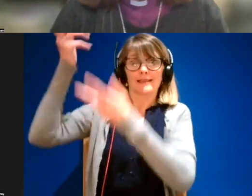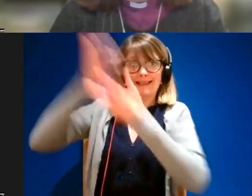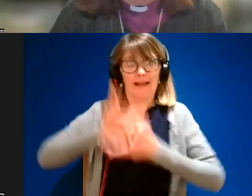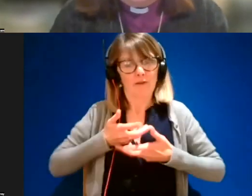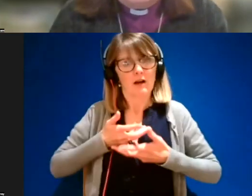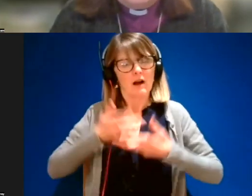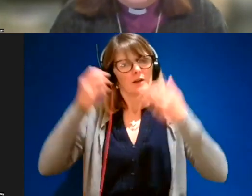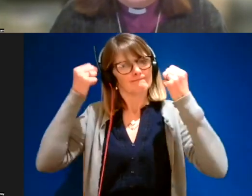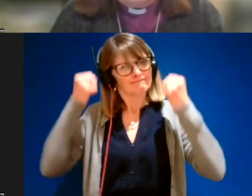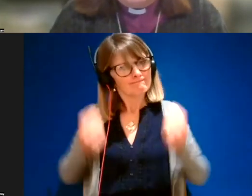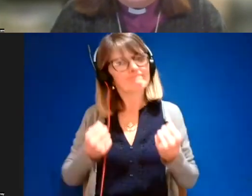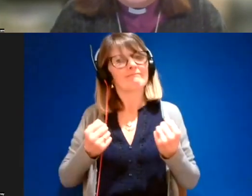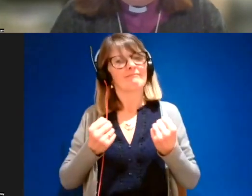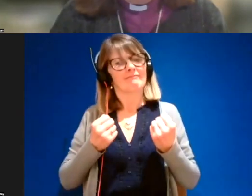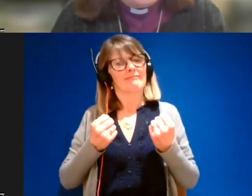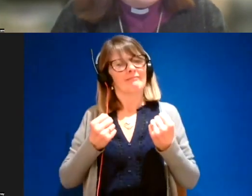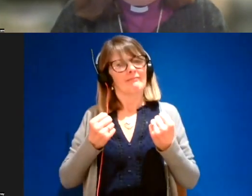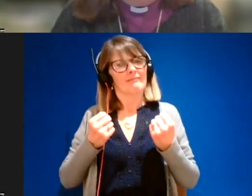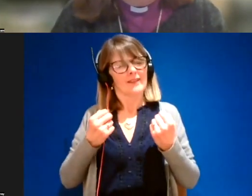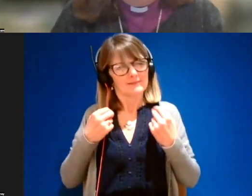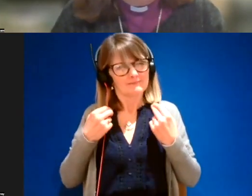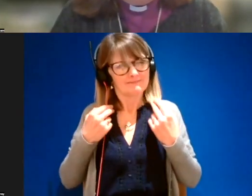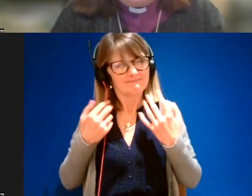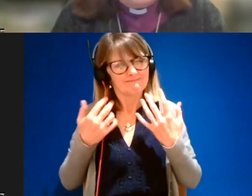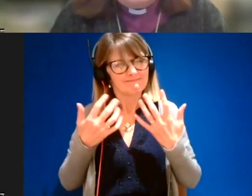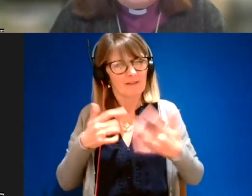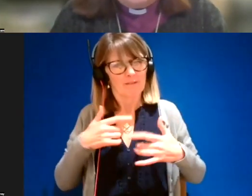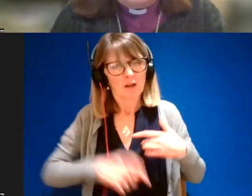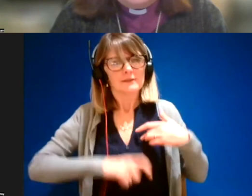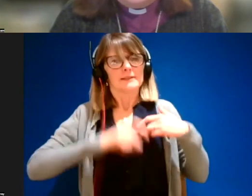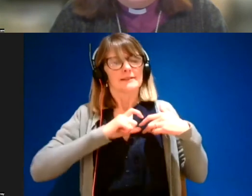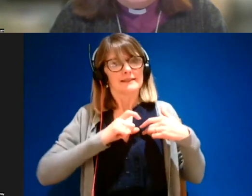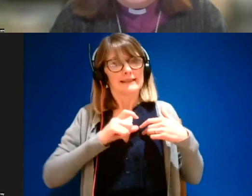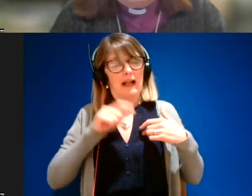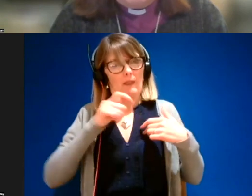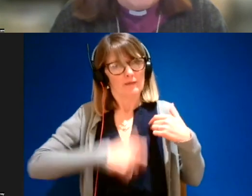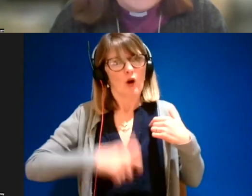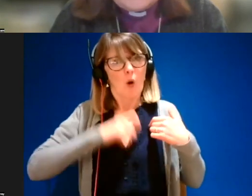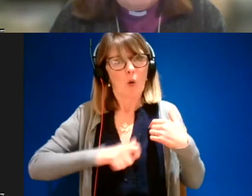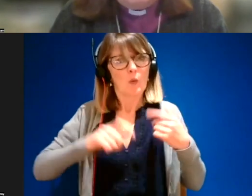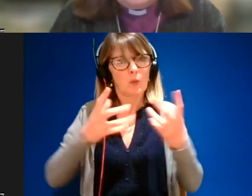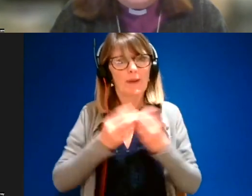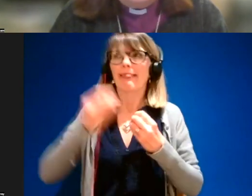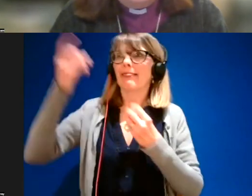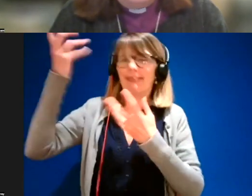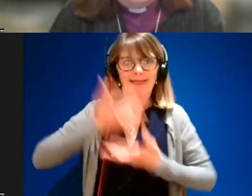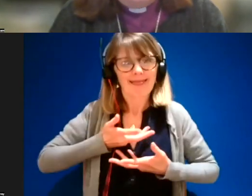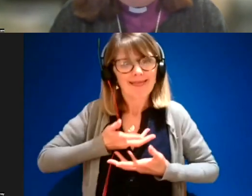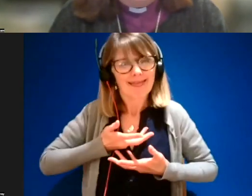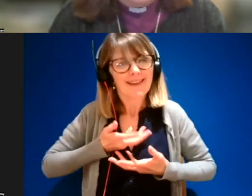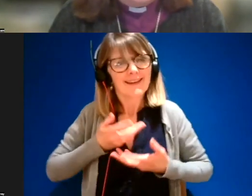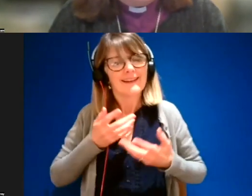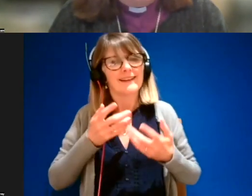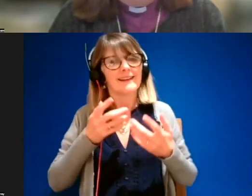that. And I think there is something about stepping into the role. We've talked a bit about this on Leading Women, about finding our voice,